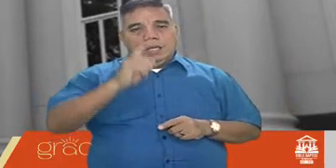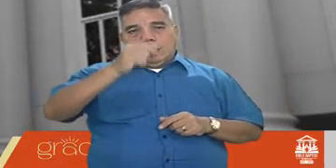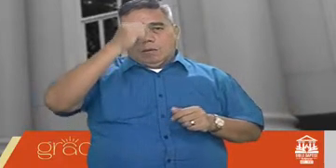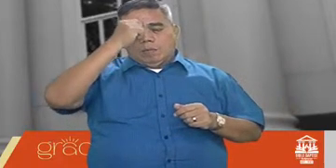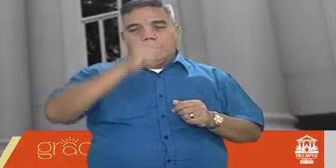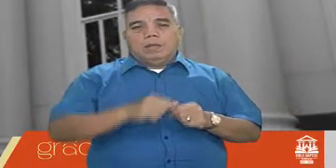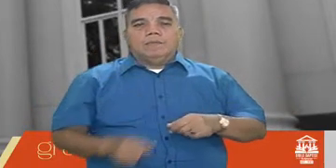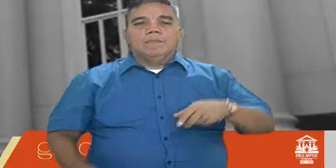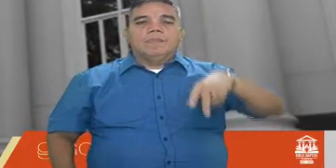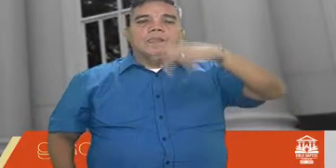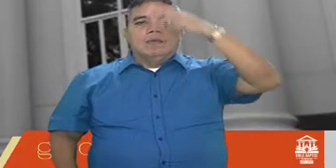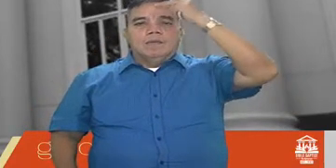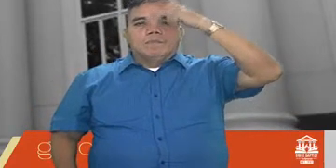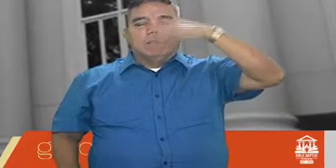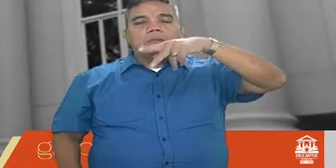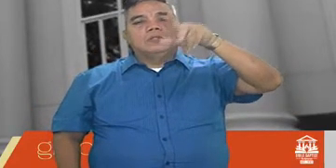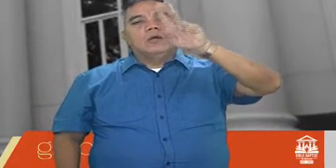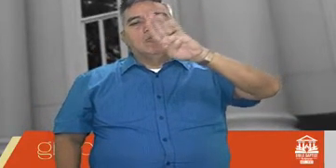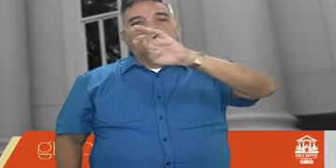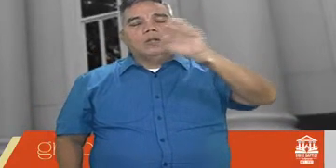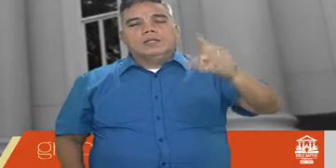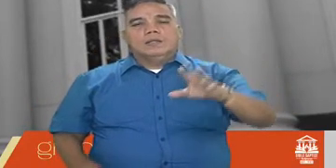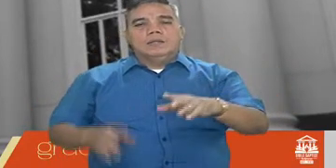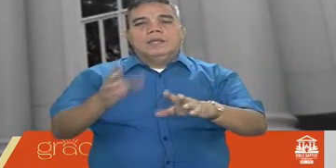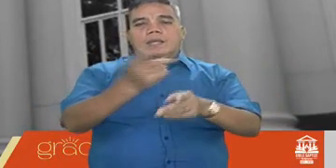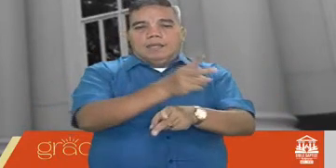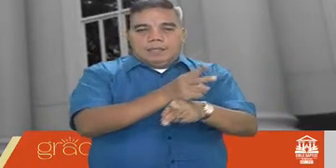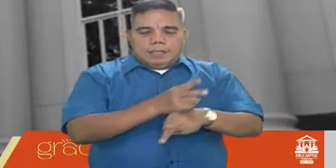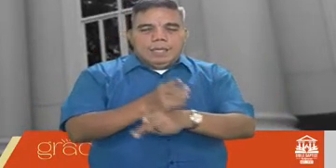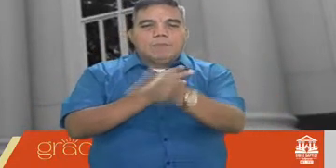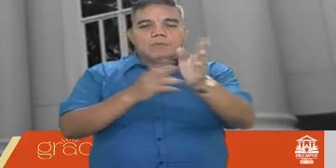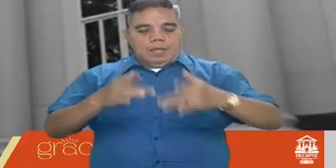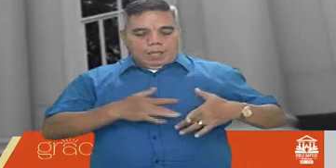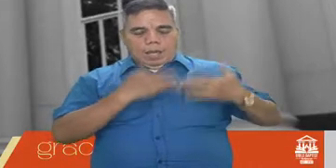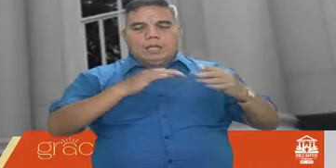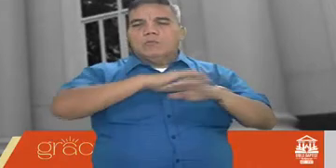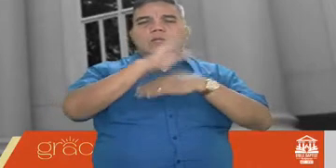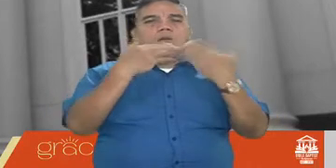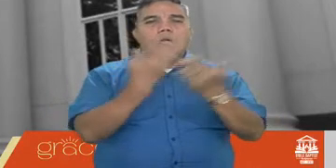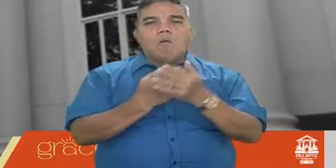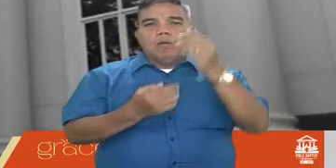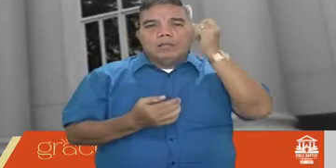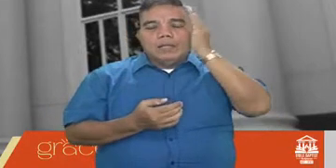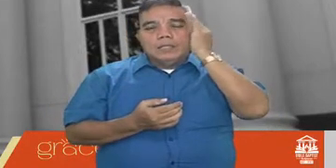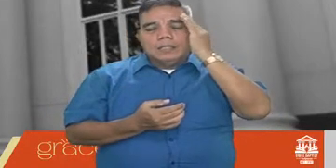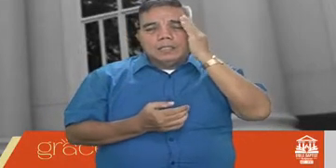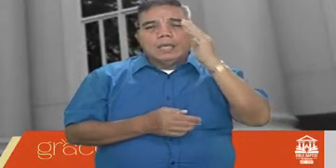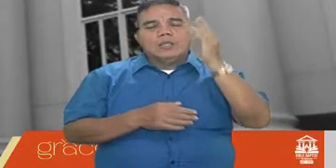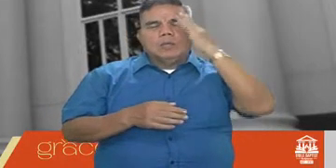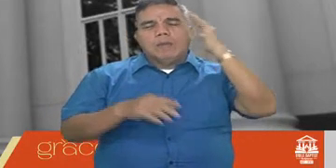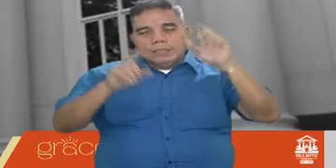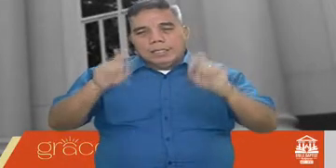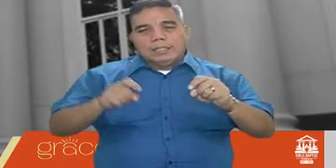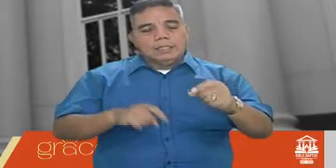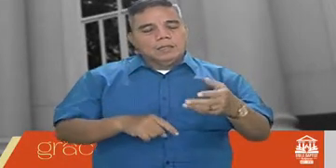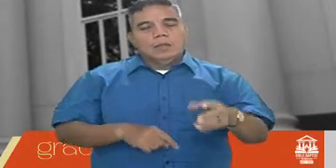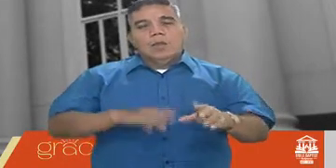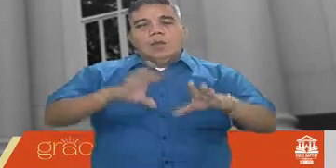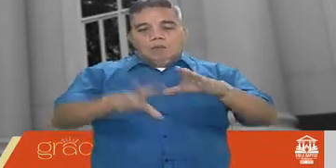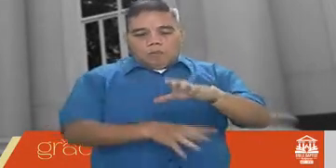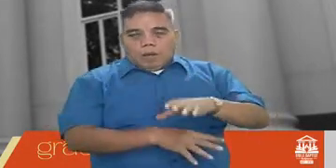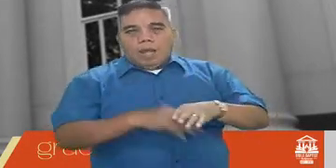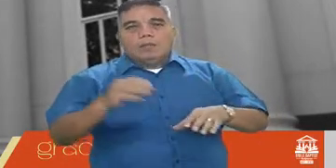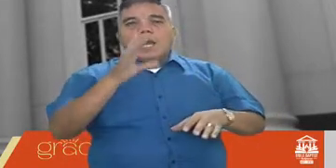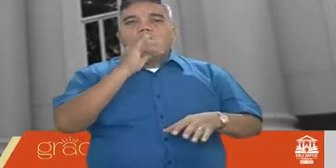Remember, be reminded, Proverbs 4:23, keep thy heart with all diligence. Examina nagmayo.